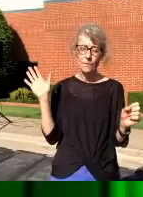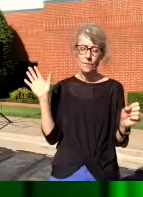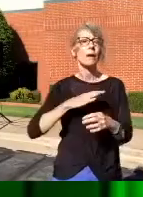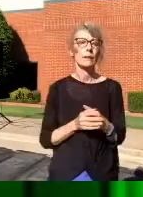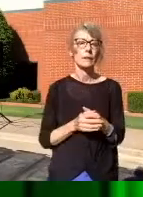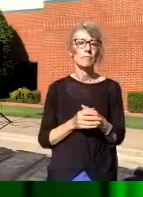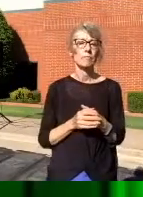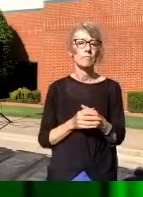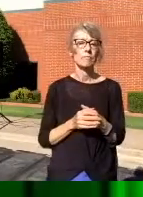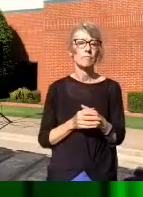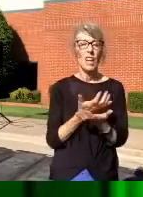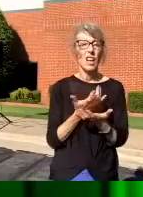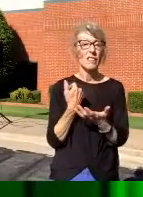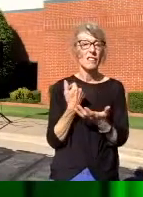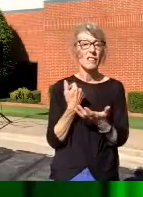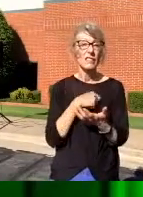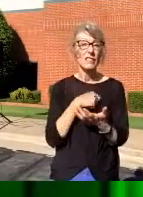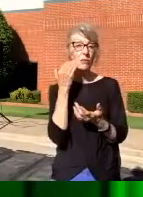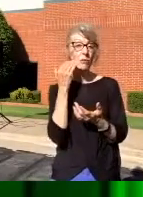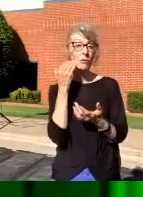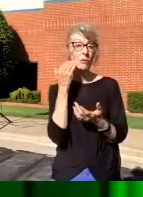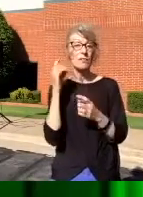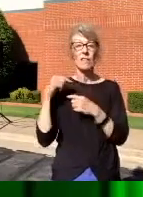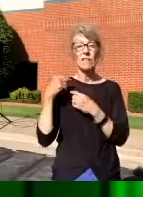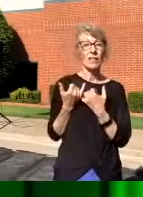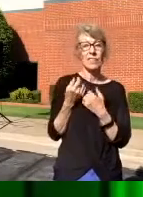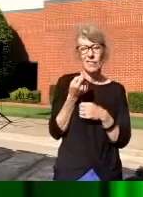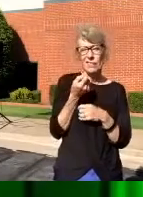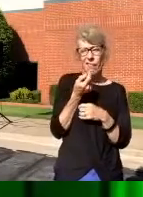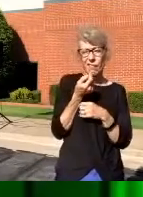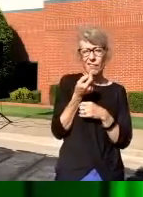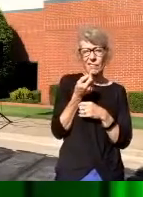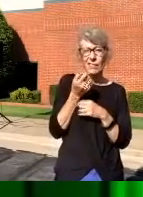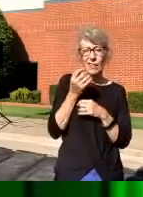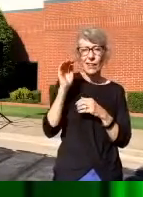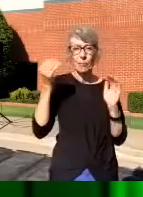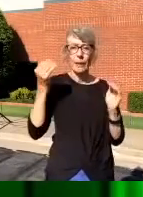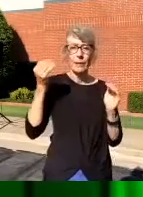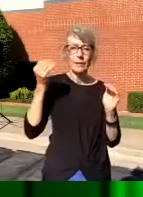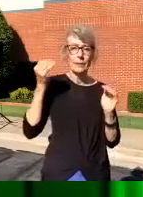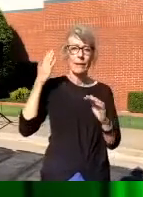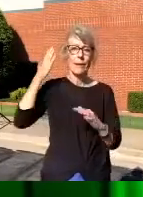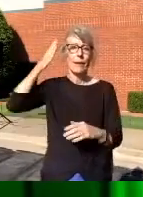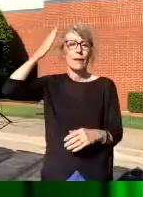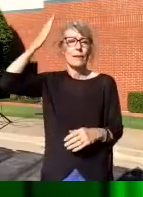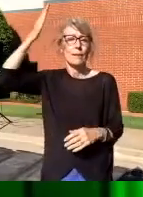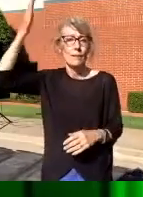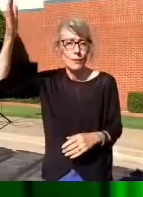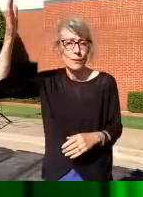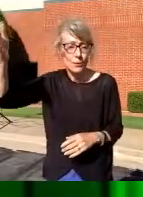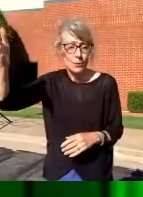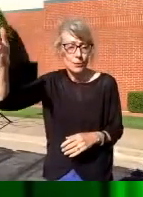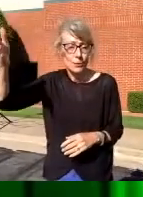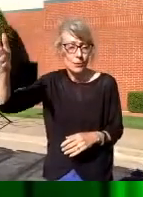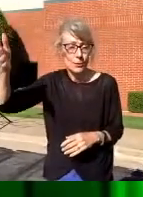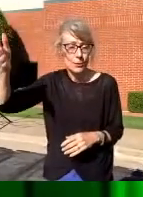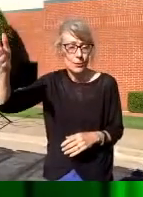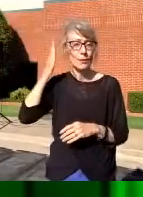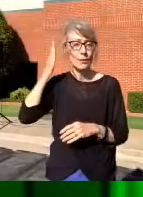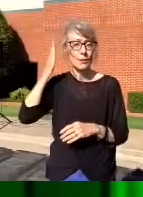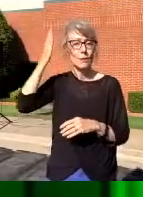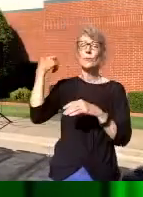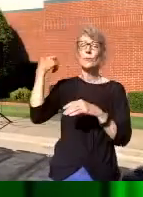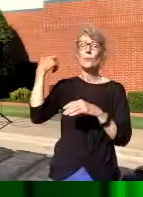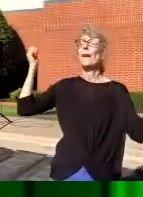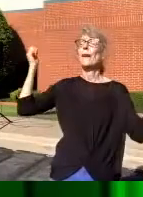of God's presence. But one day we will be baptized into the glory of God, the whole creation, the whole